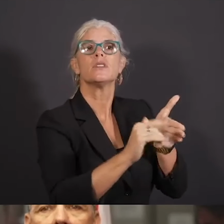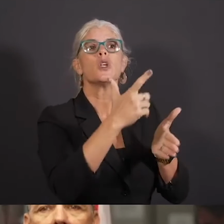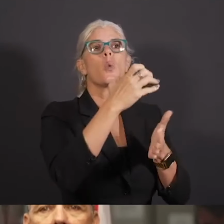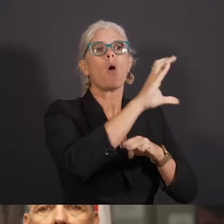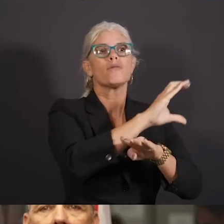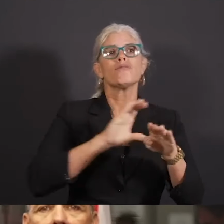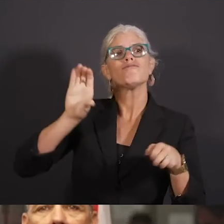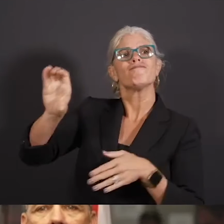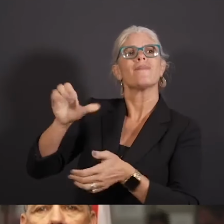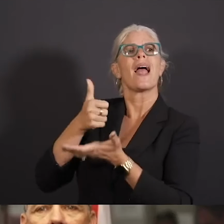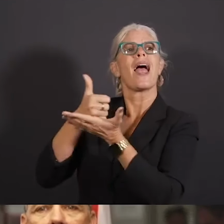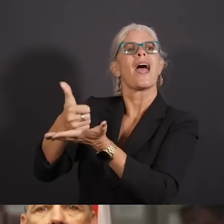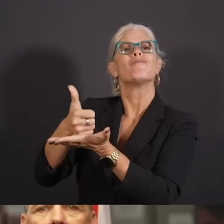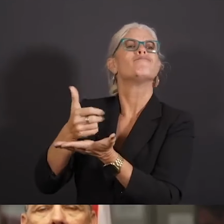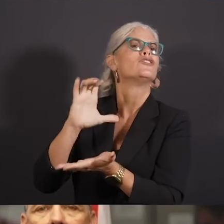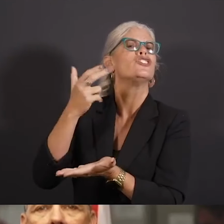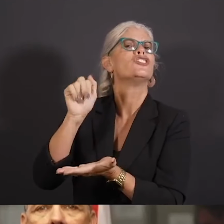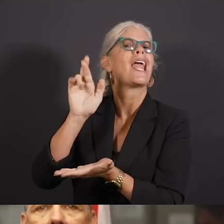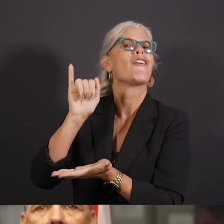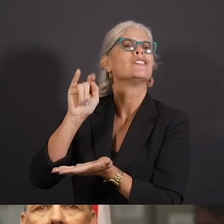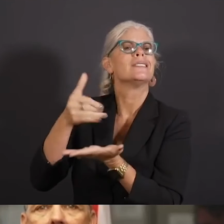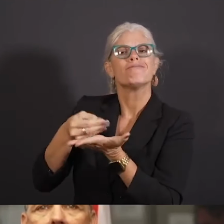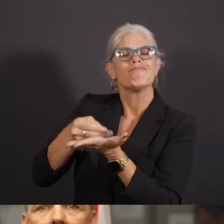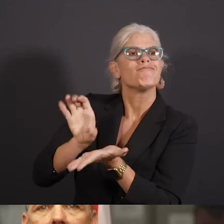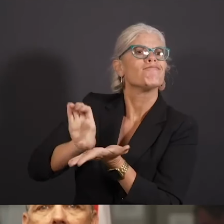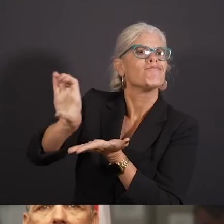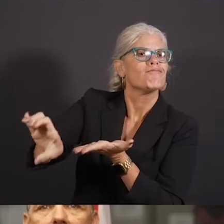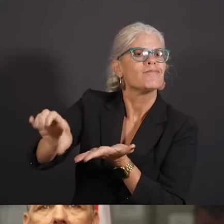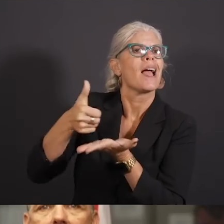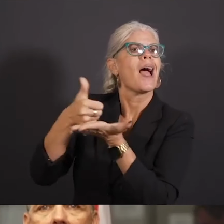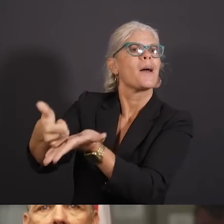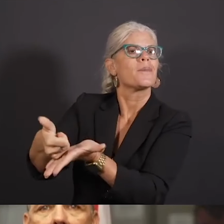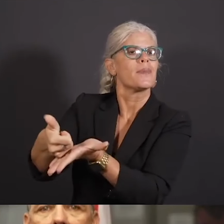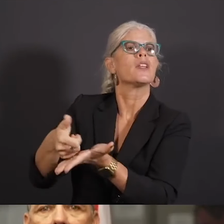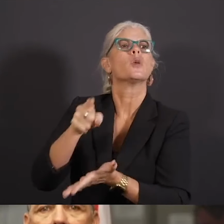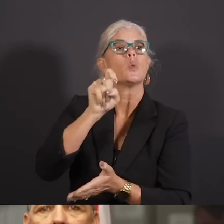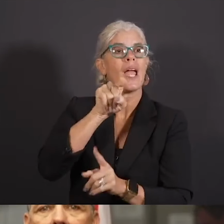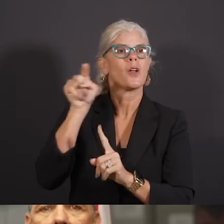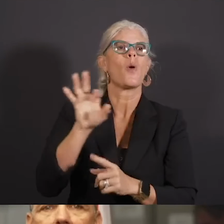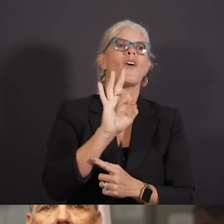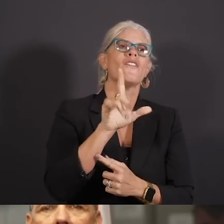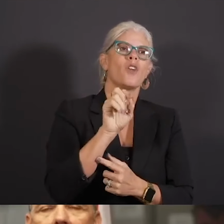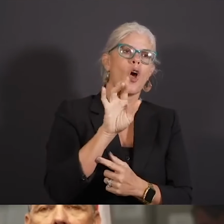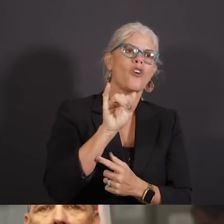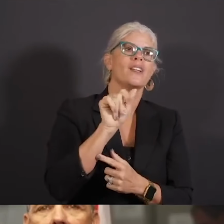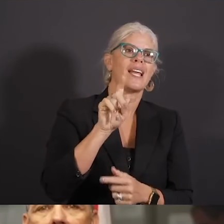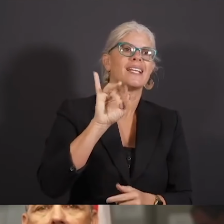that will be used to be able to help Floridians who are in need. And you can go to floridadisasterfund.org,